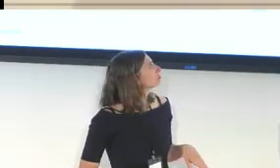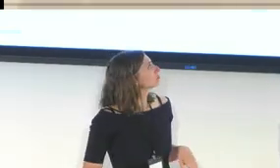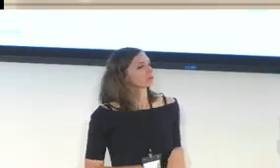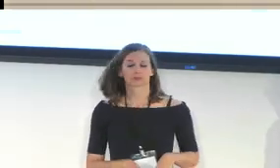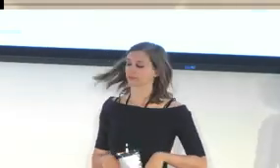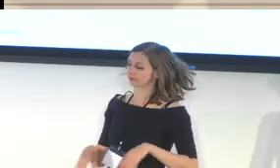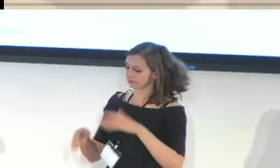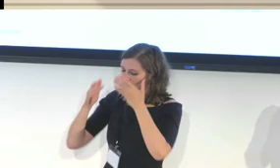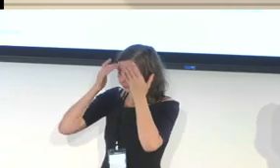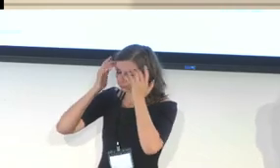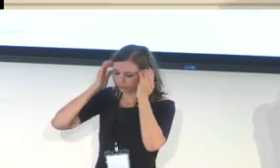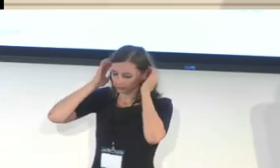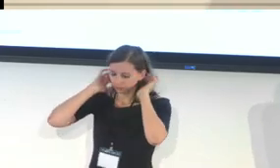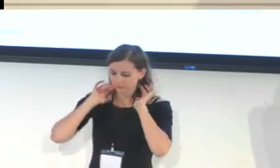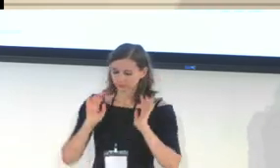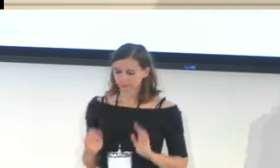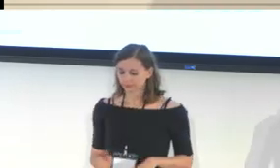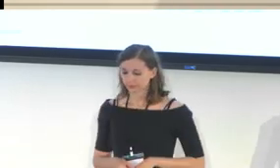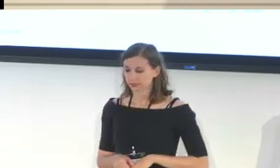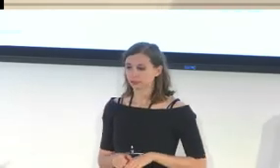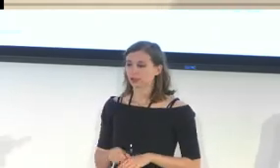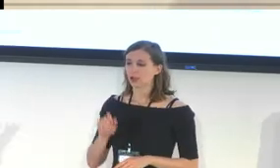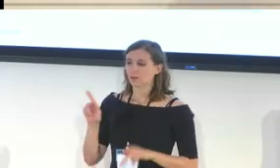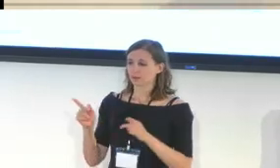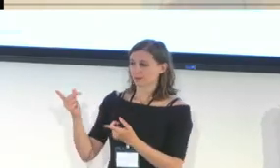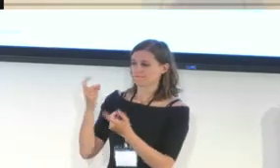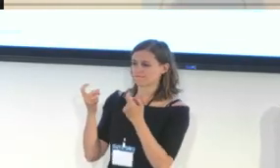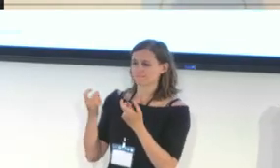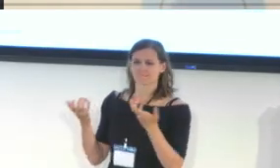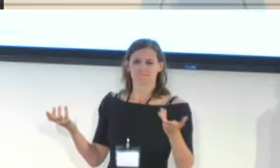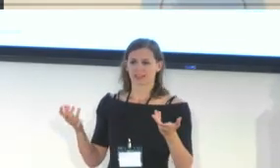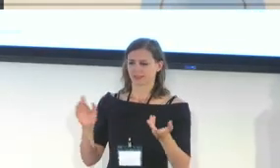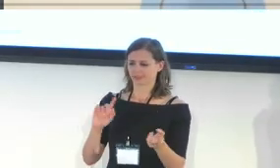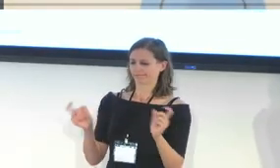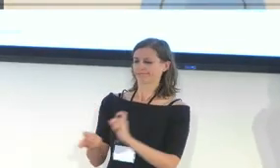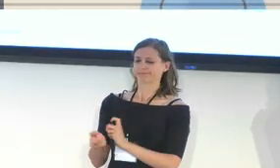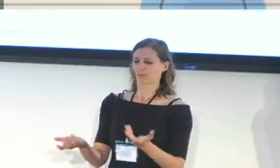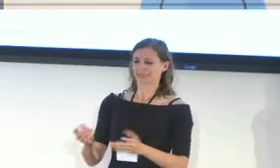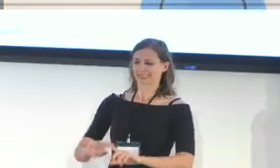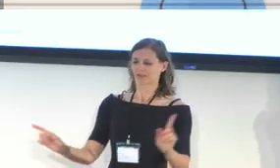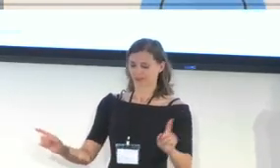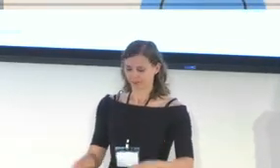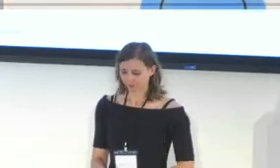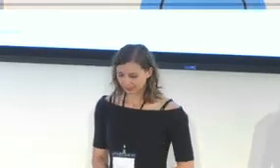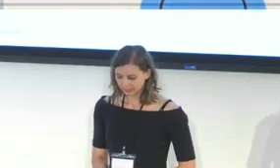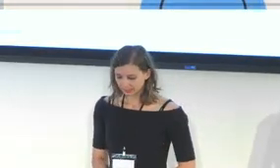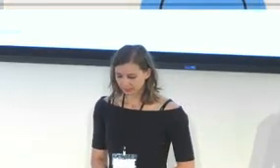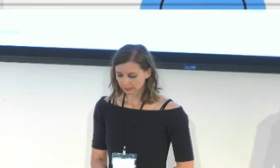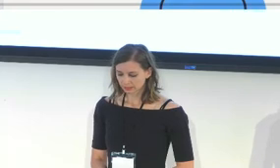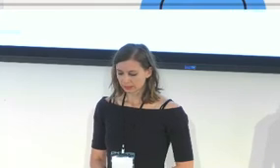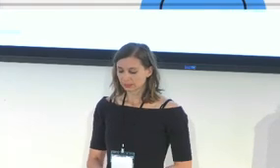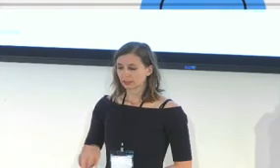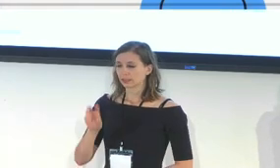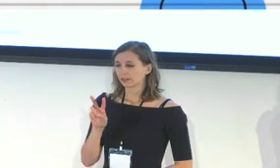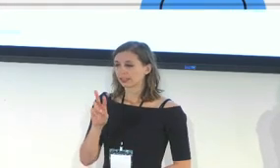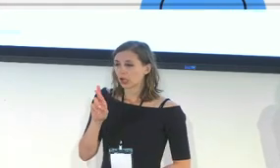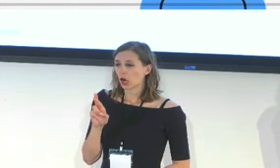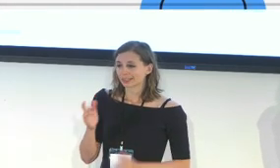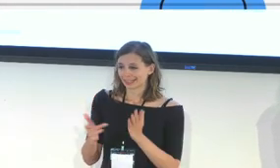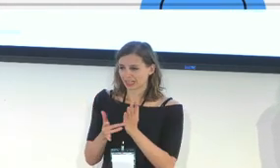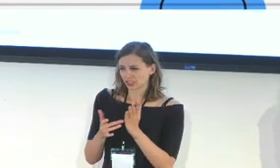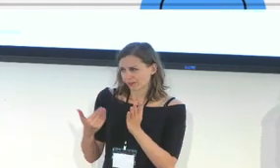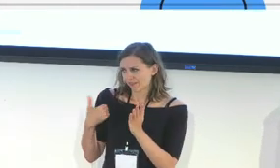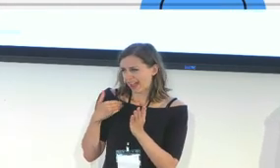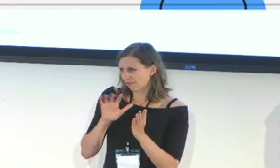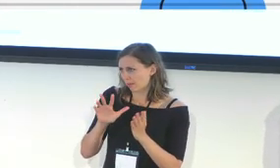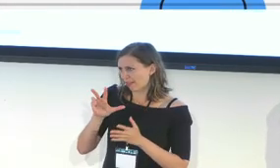And people often go to me, so what's different? We've heard from lots of people that we've had VR technology for about 30 years, and